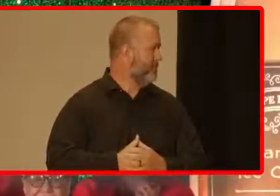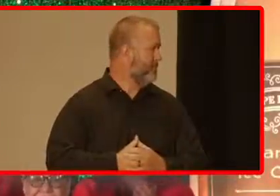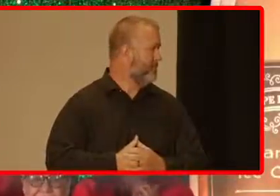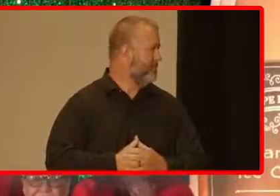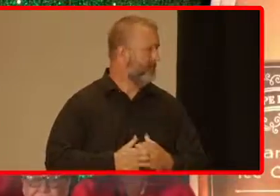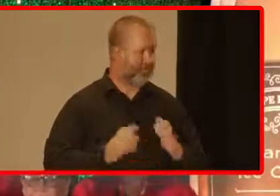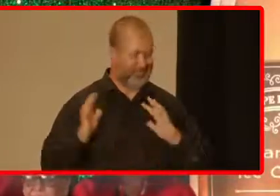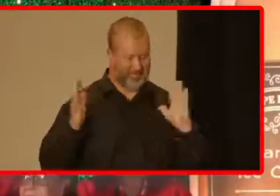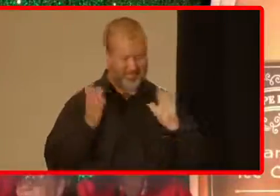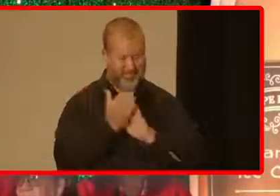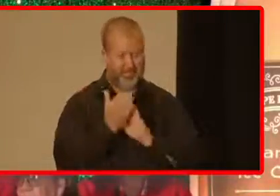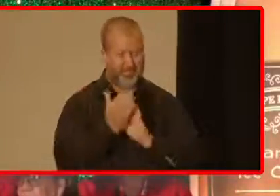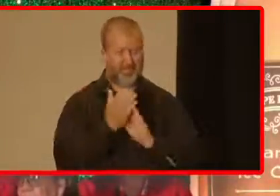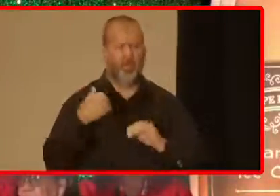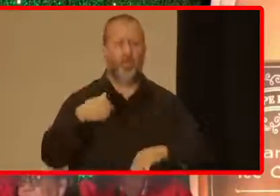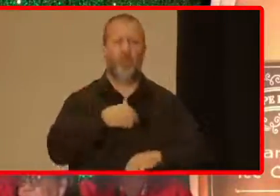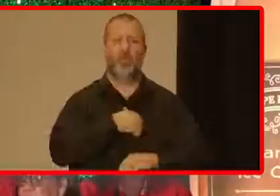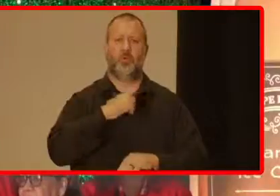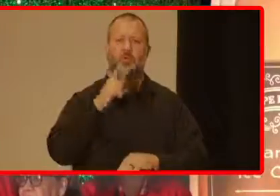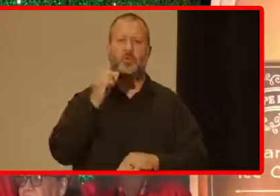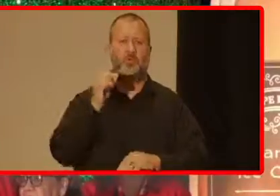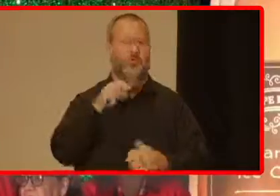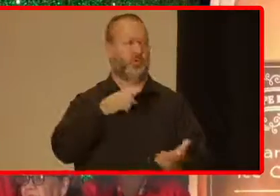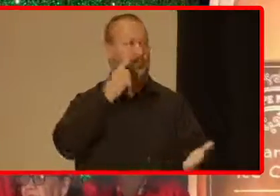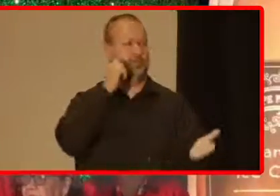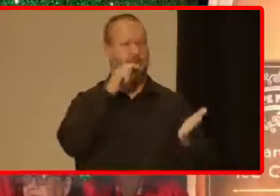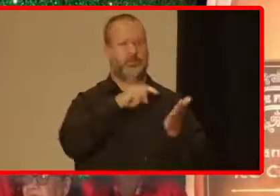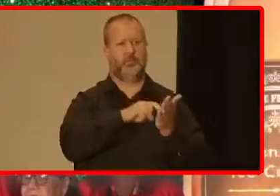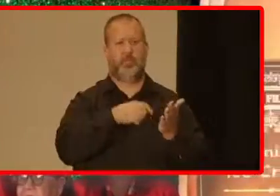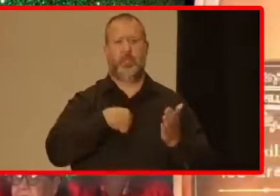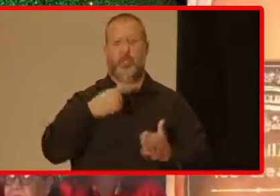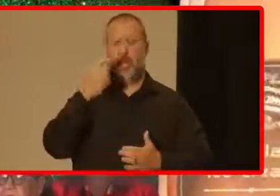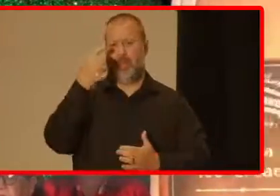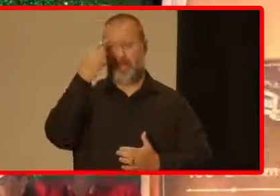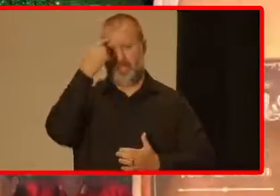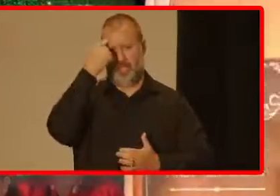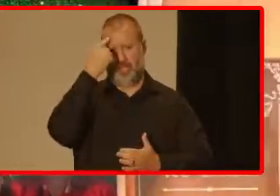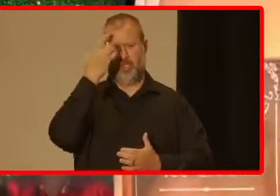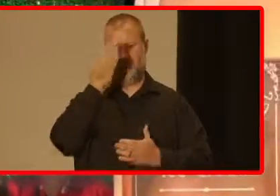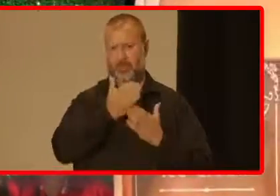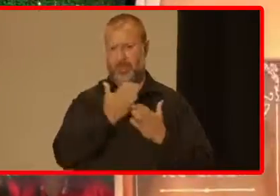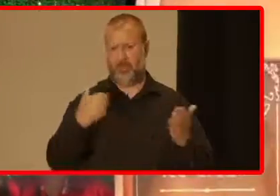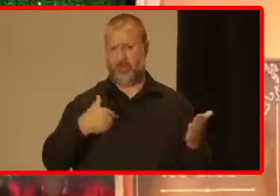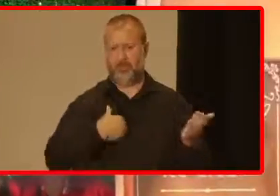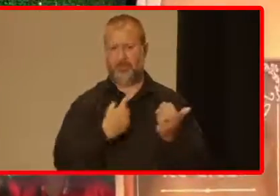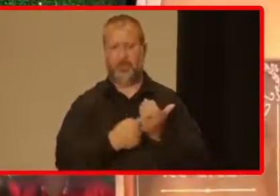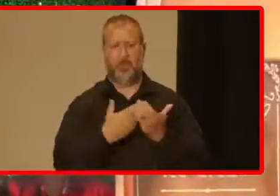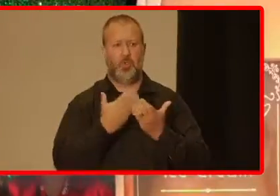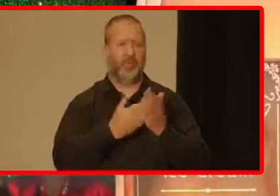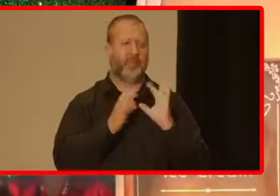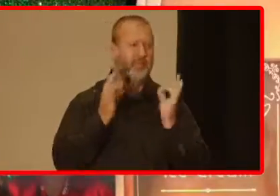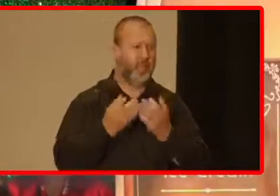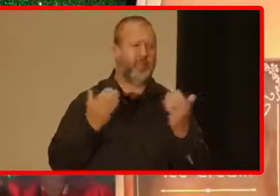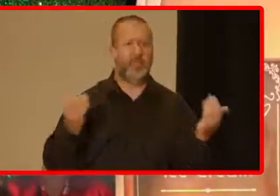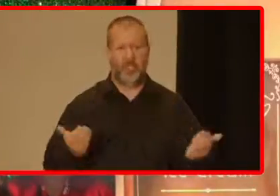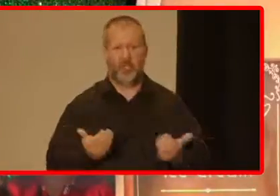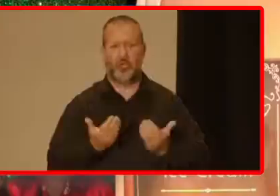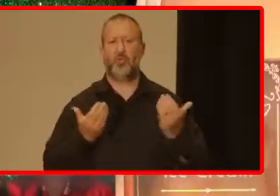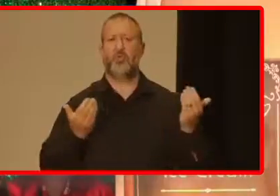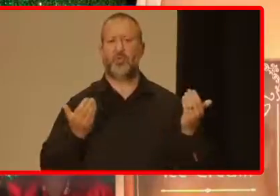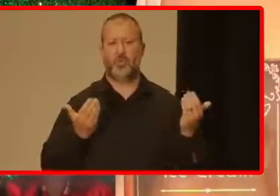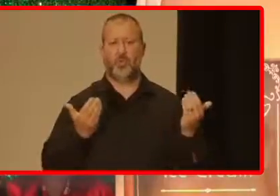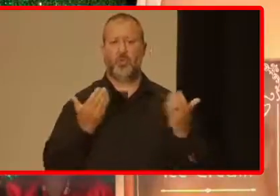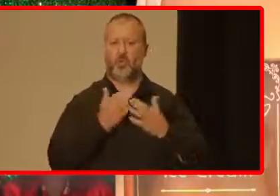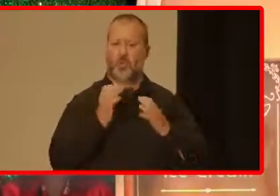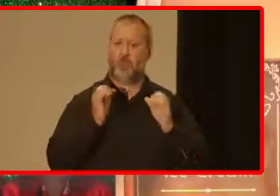So as we were doing recognitions, I was thinking of a couple things when we're talking about new families that were here and